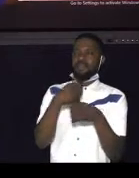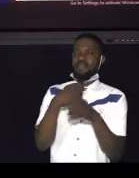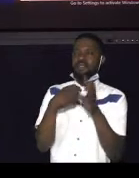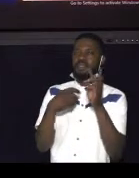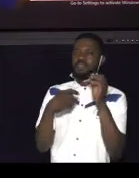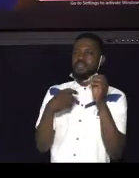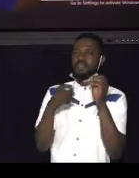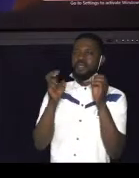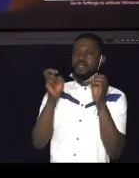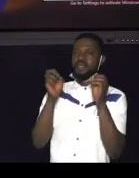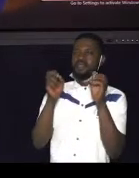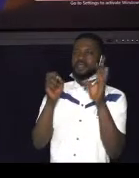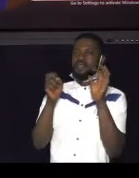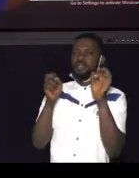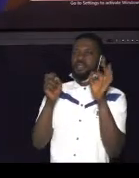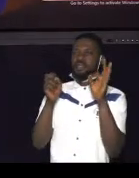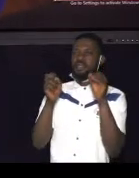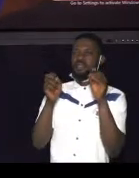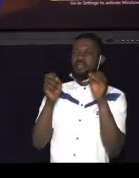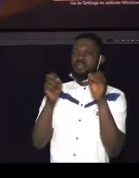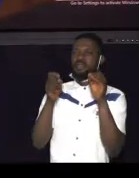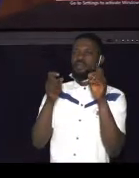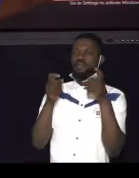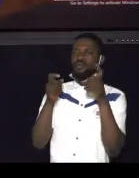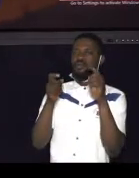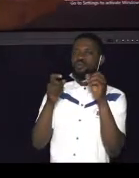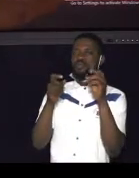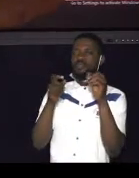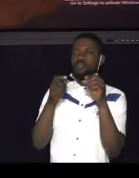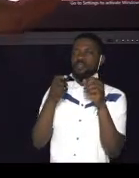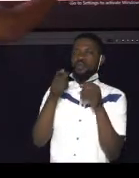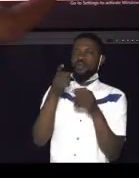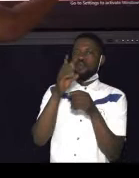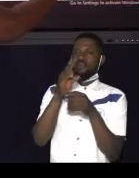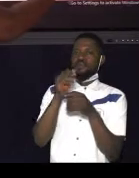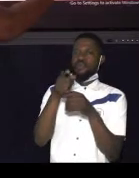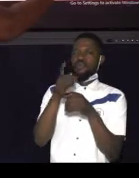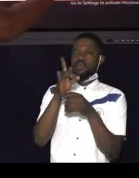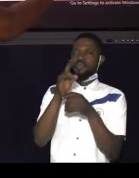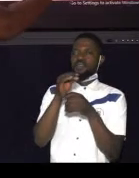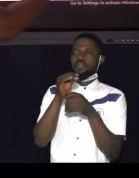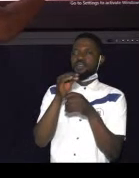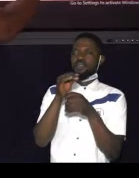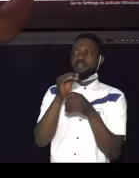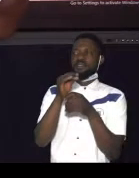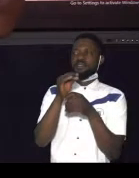60, 30 degrees 90, 120, 150, 180,